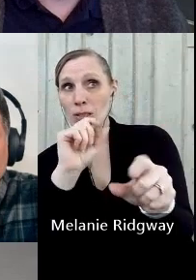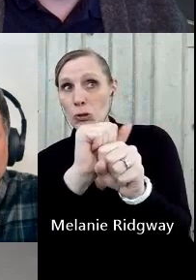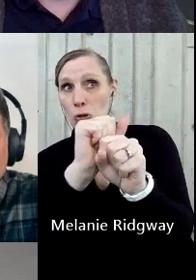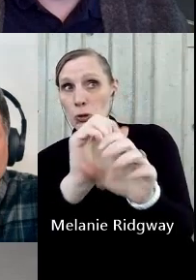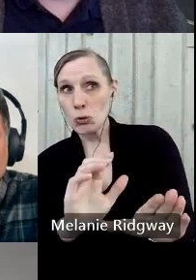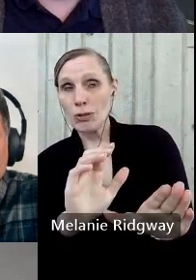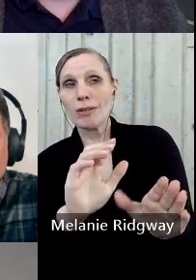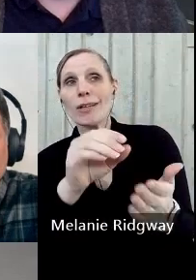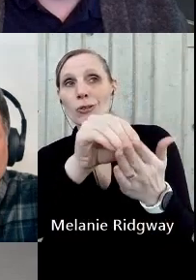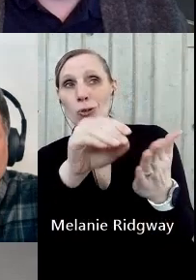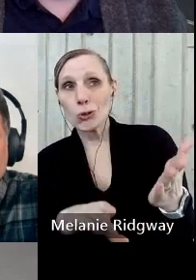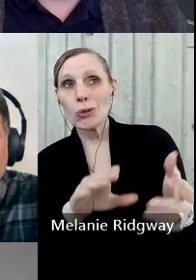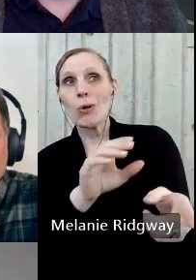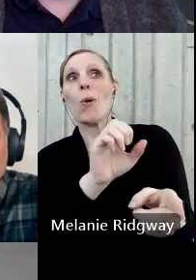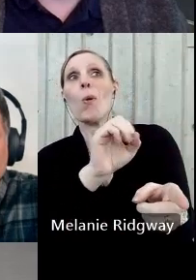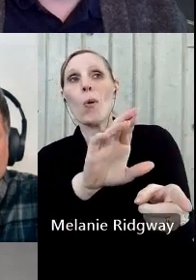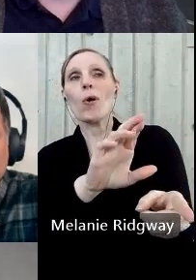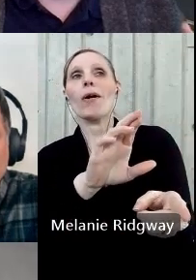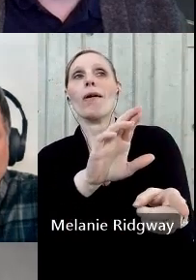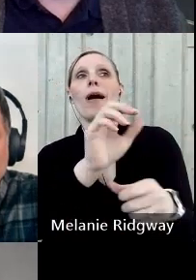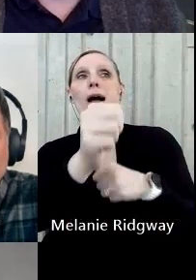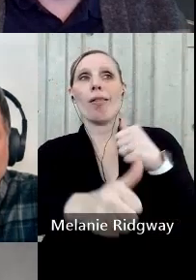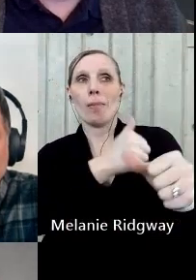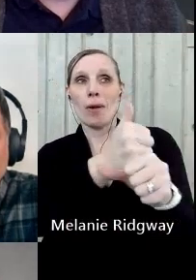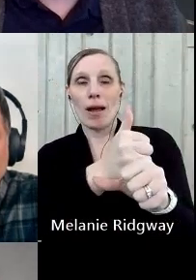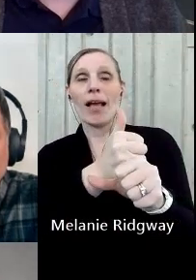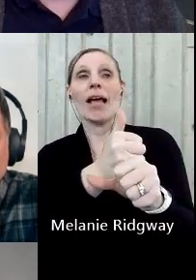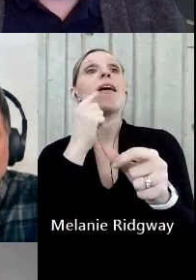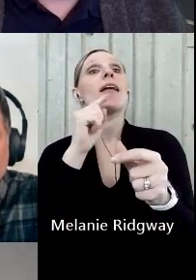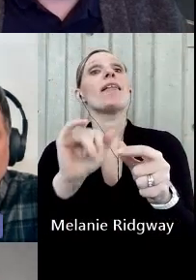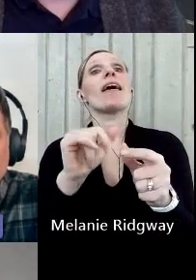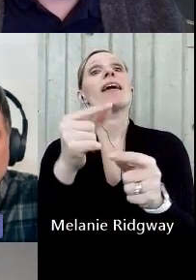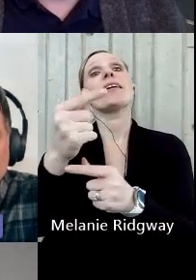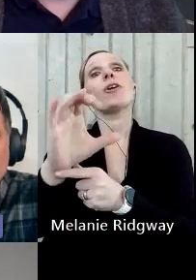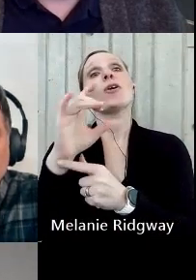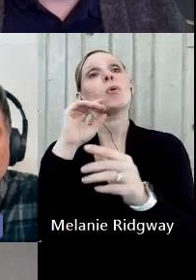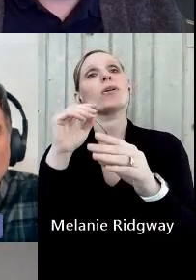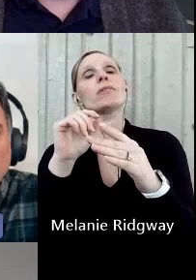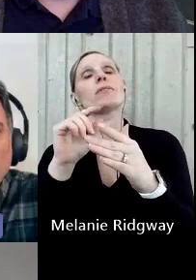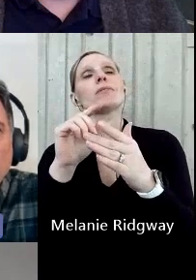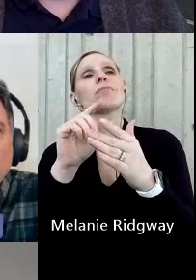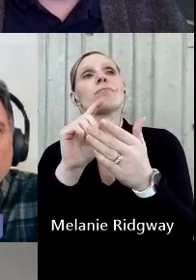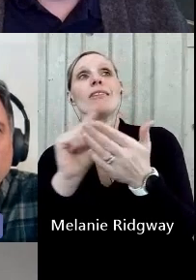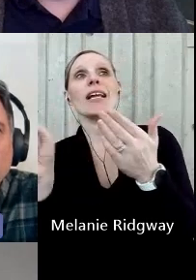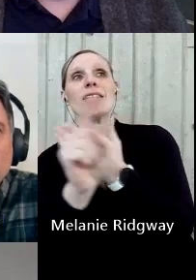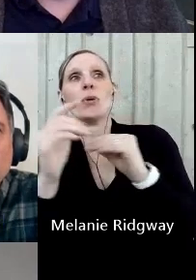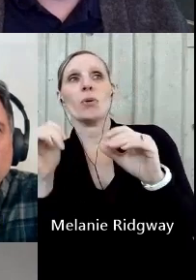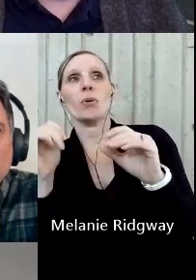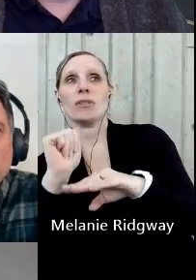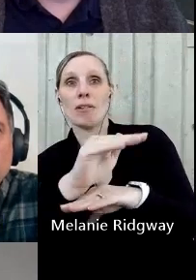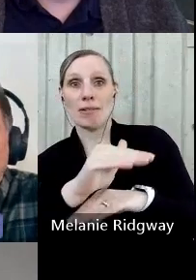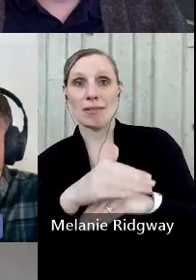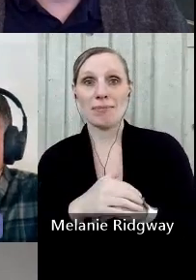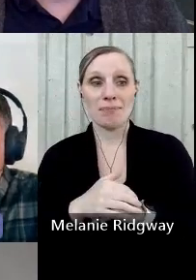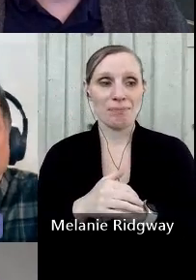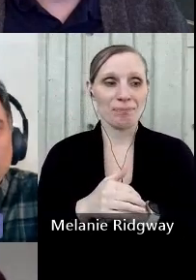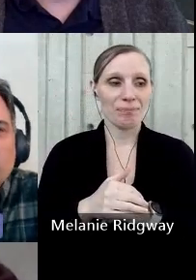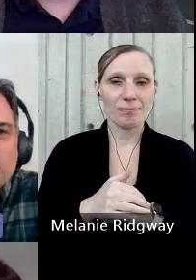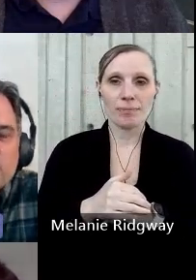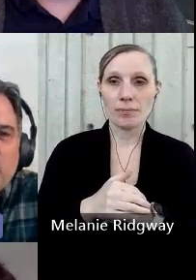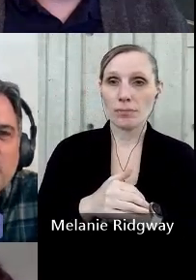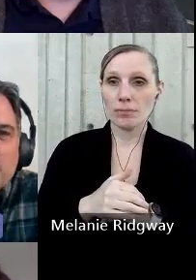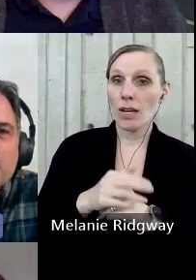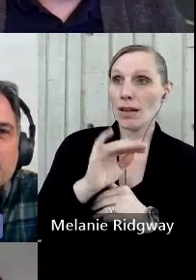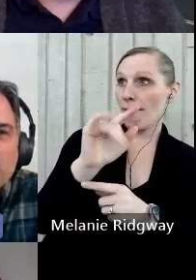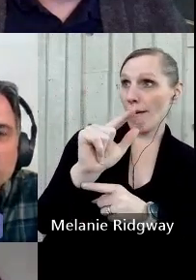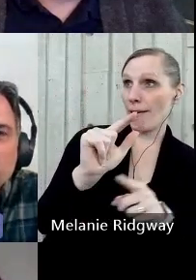And then the electronic gift cards will be sent out the next week. I'm going to flip it over to Niall. Yep. Right. Yes. So